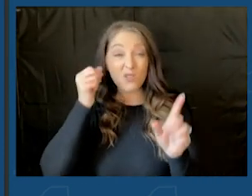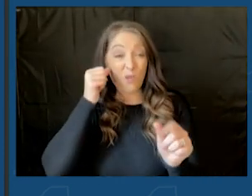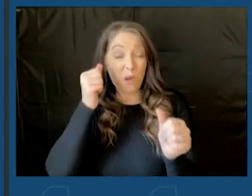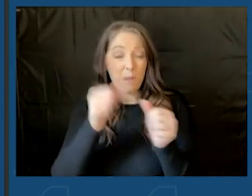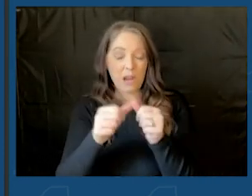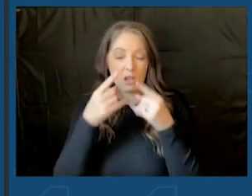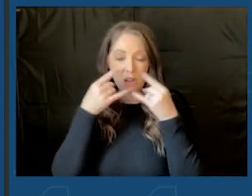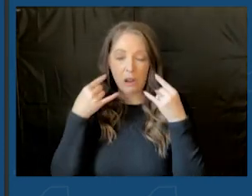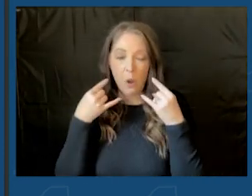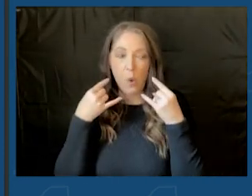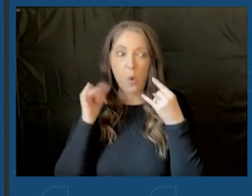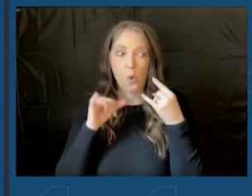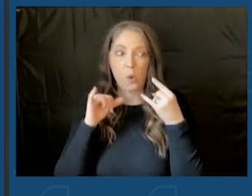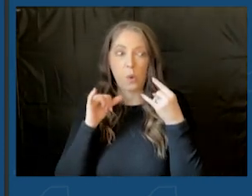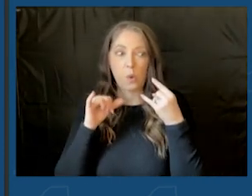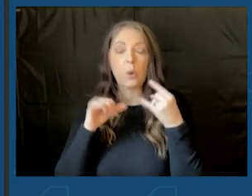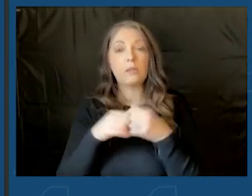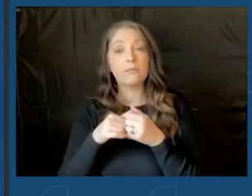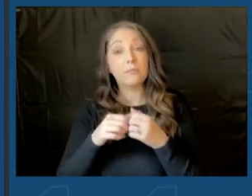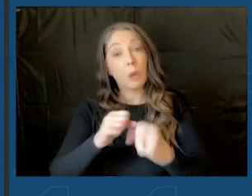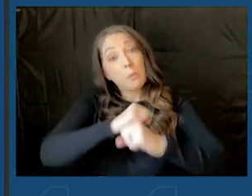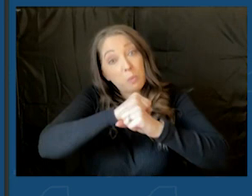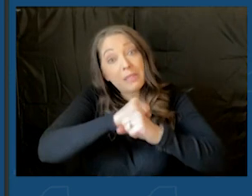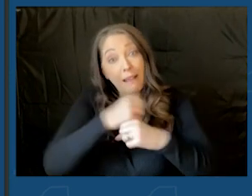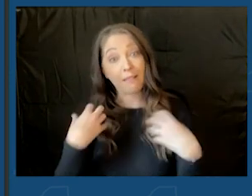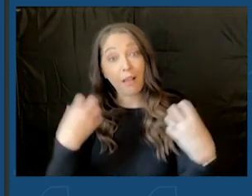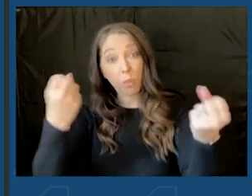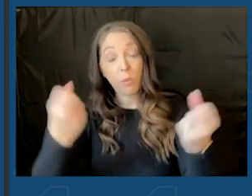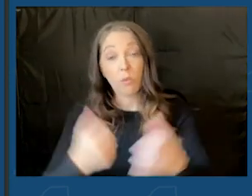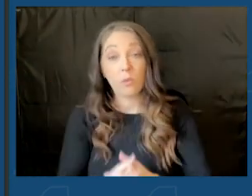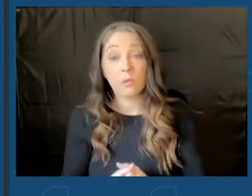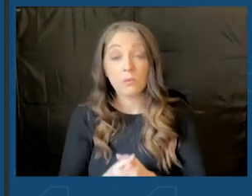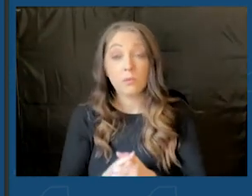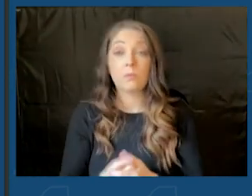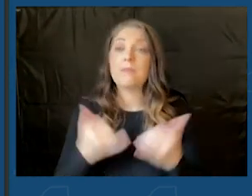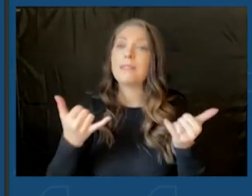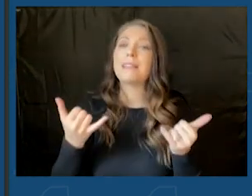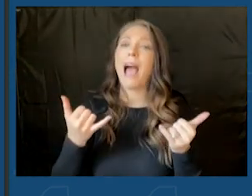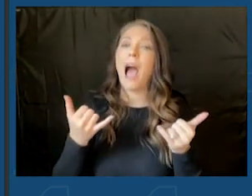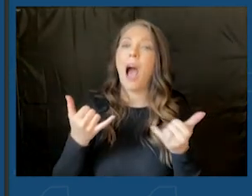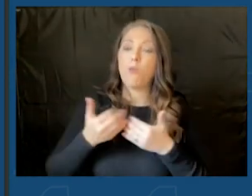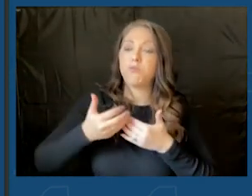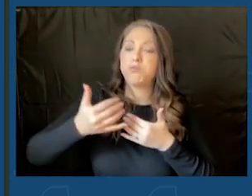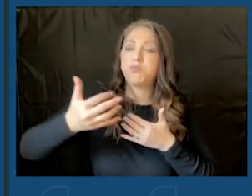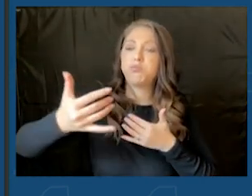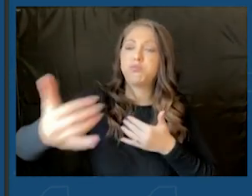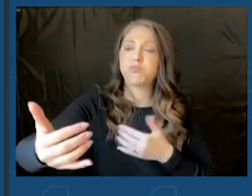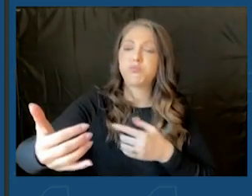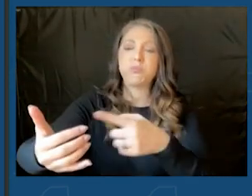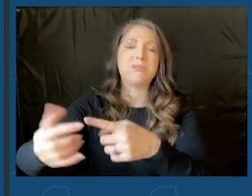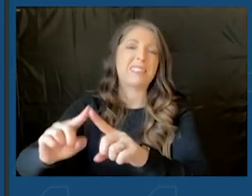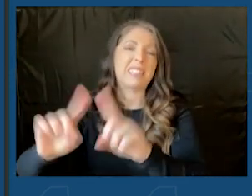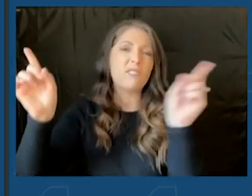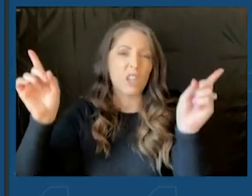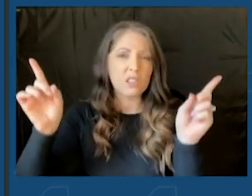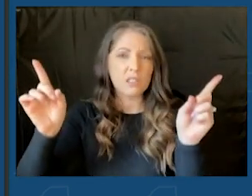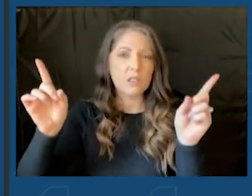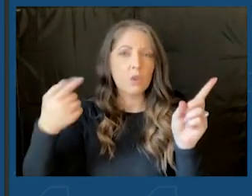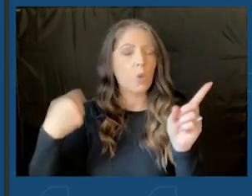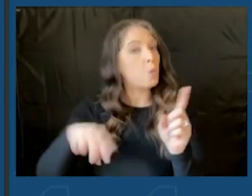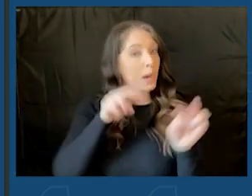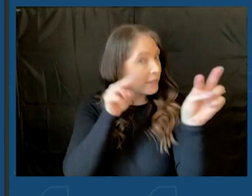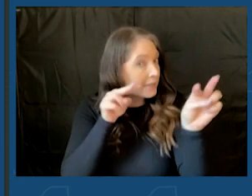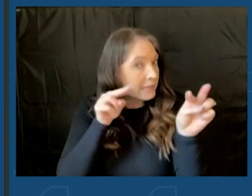there for the right reason. It protected health. And now we're in a far different place than we had been as we continue to watch the trends. This is not a